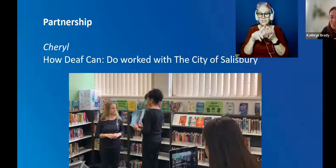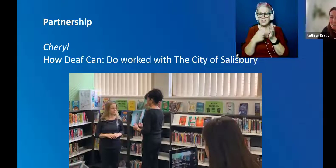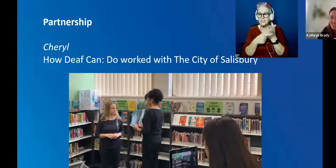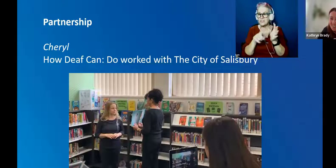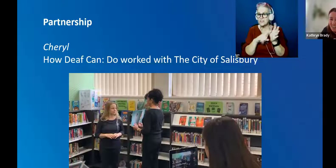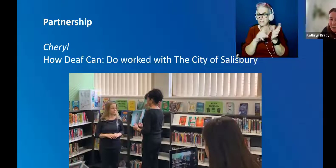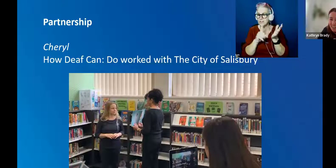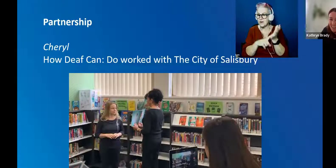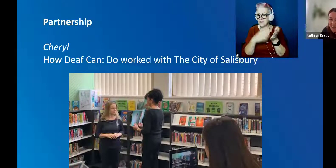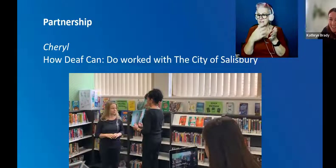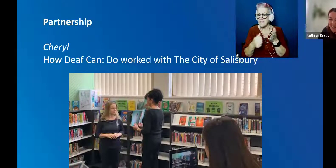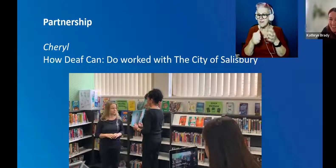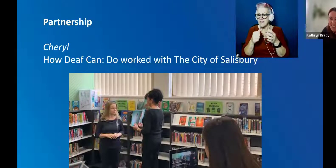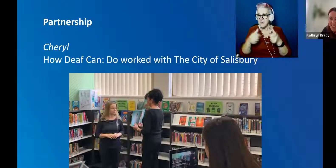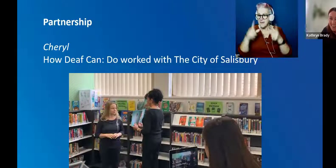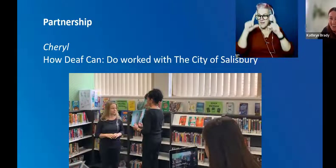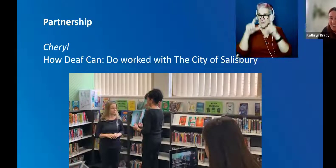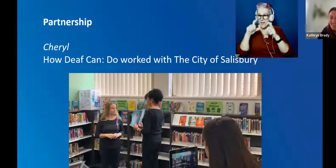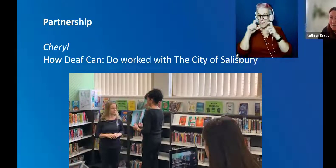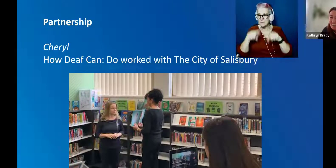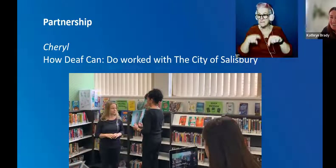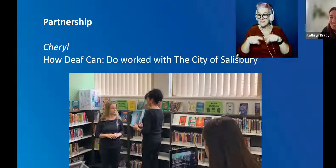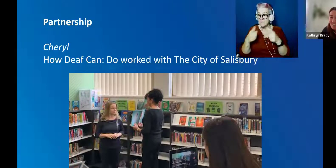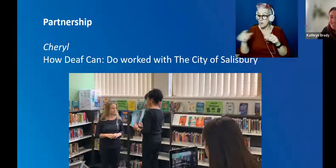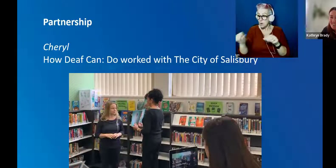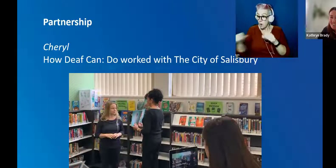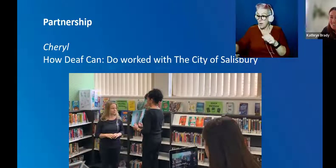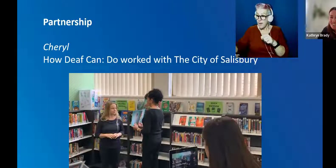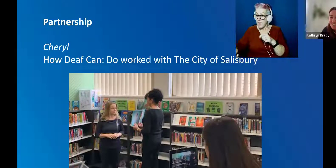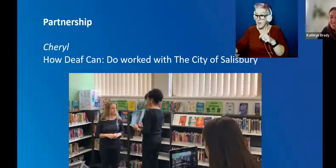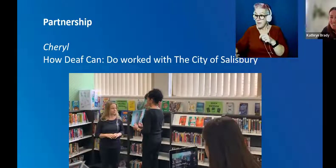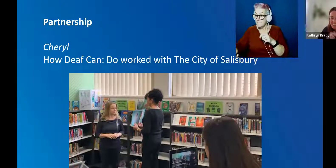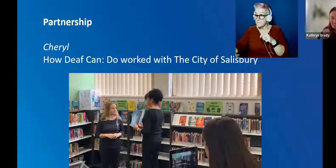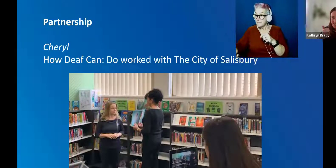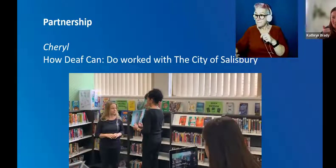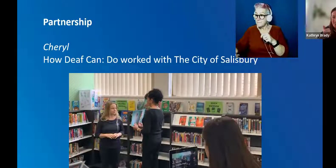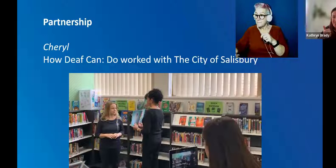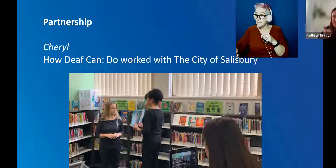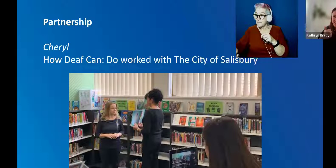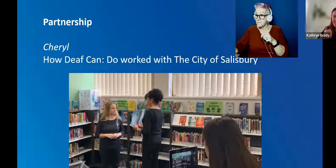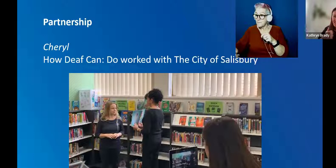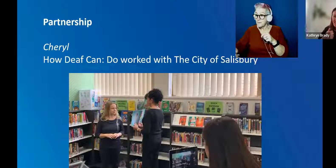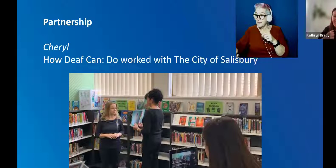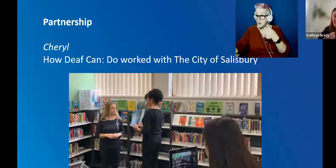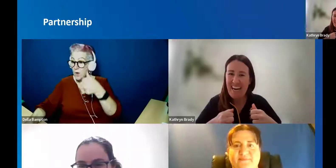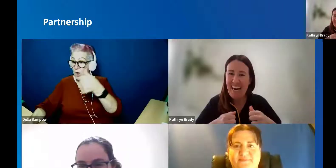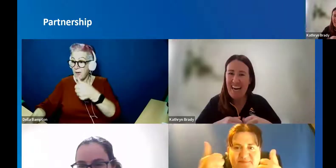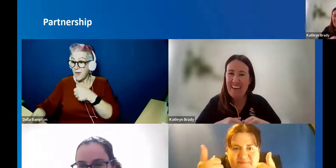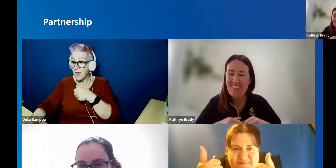Oh, no problem. Is she there? Oh, there you go. Are you okay, Cheryl? Or should we? You're all good?